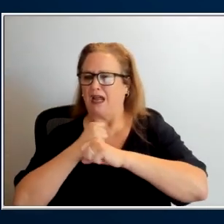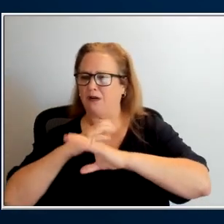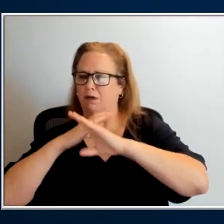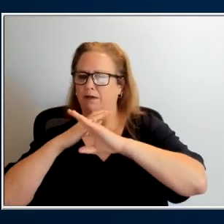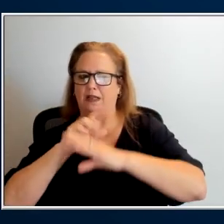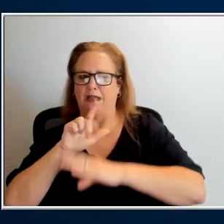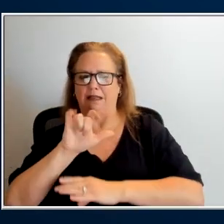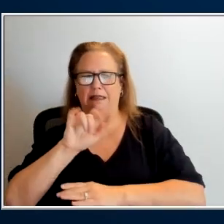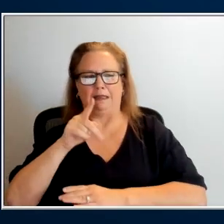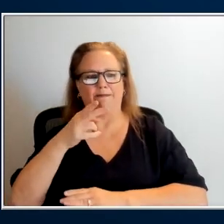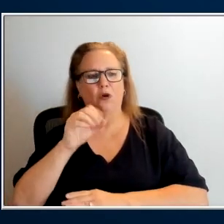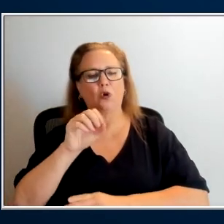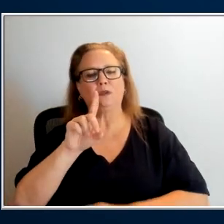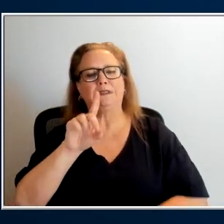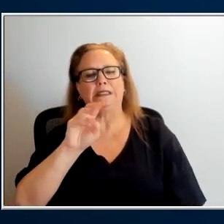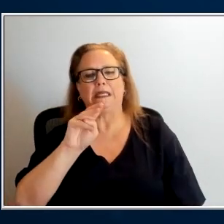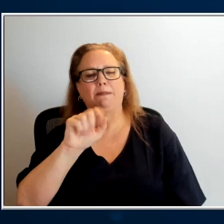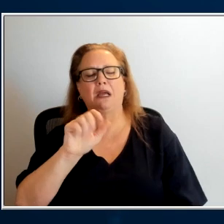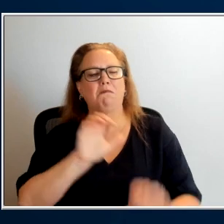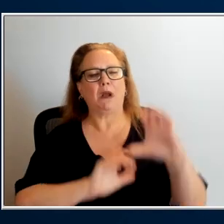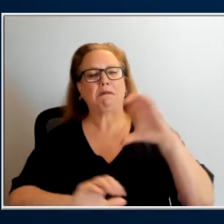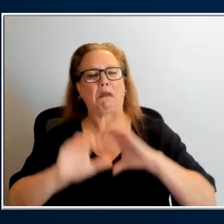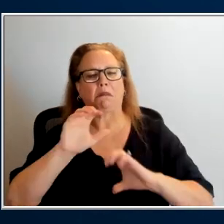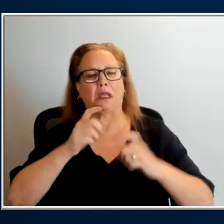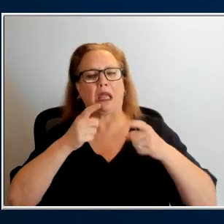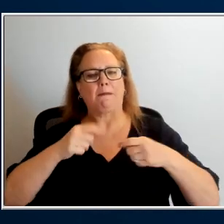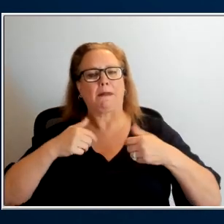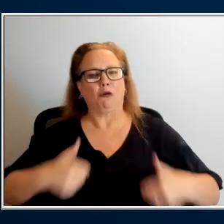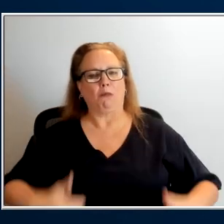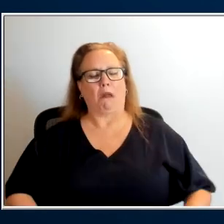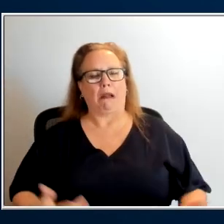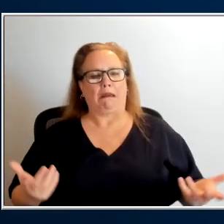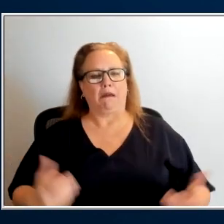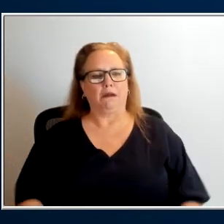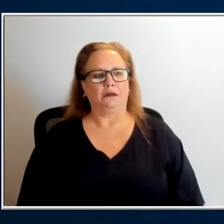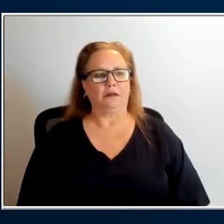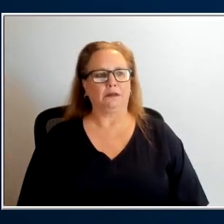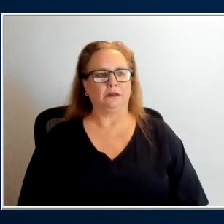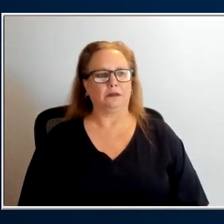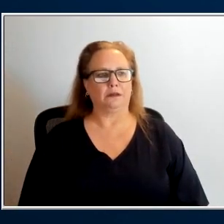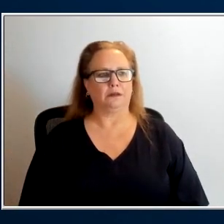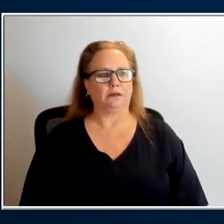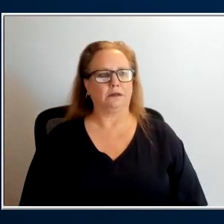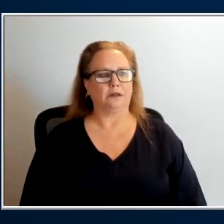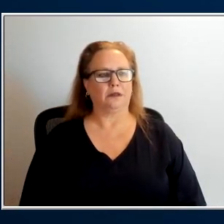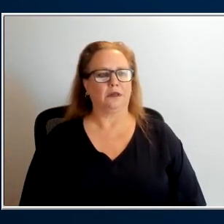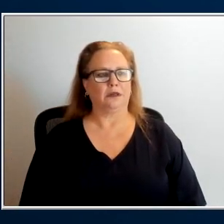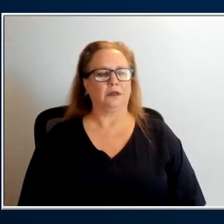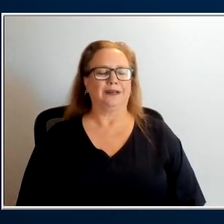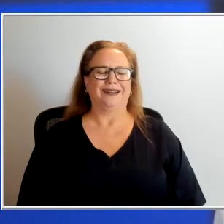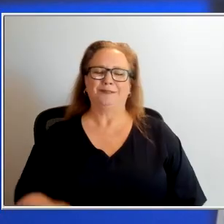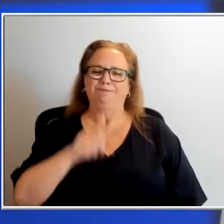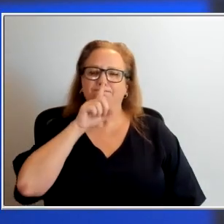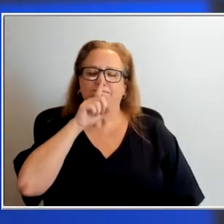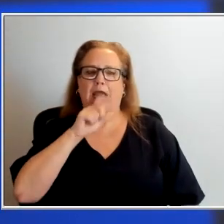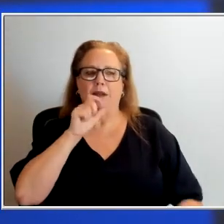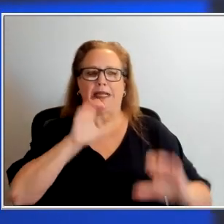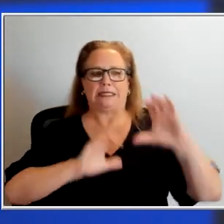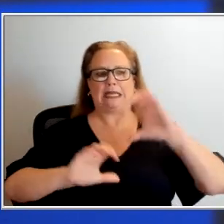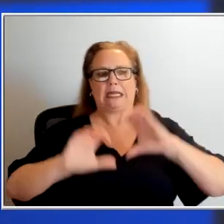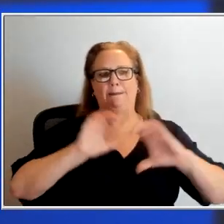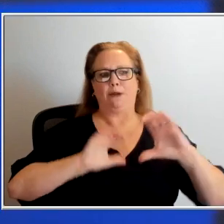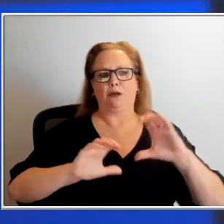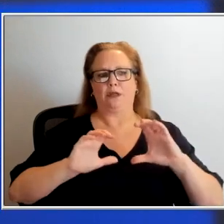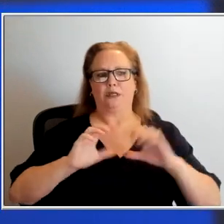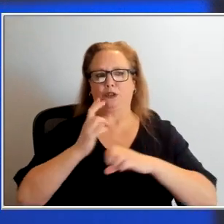lymphedema. So what chemically is happening from the exercise? All right, we'll open that one up. So I don't think it's so much chemically as much as you're using